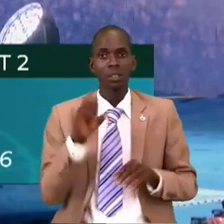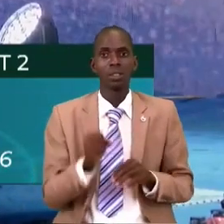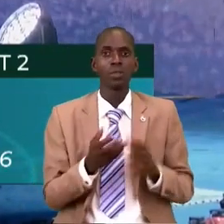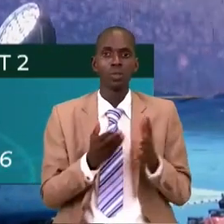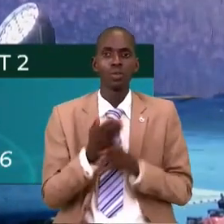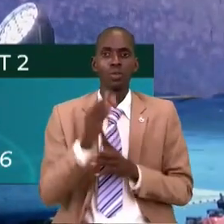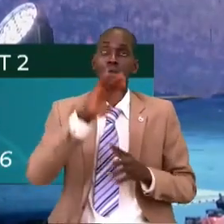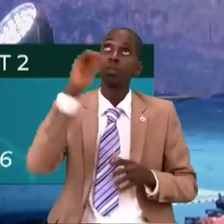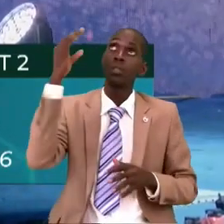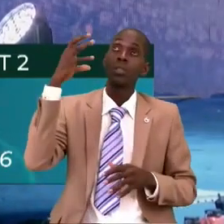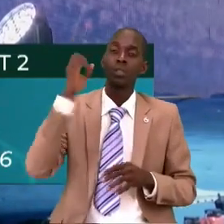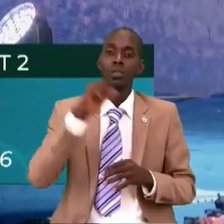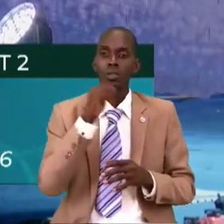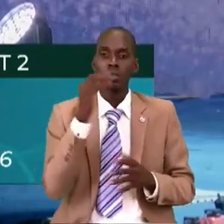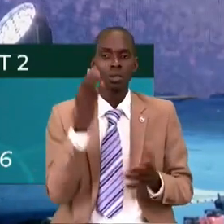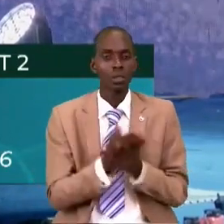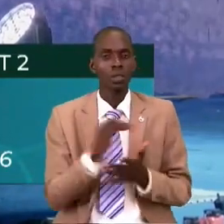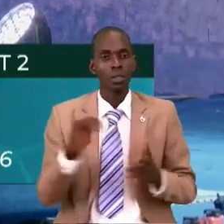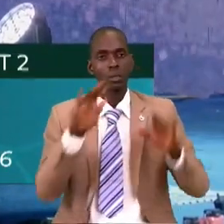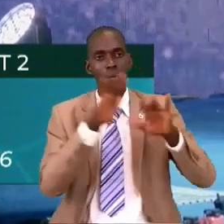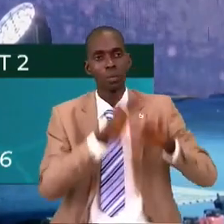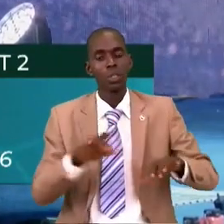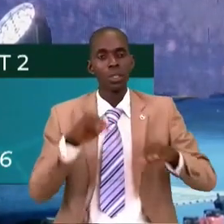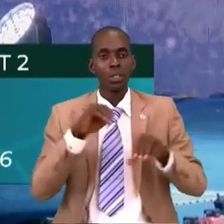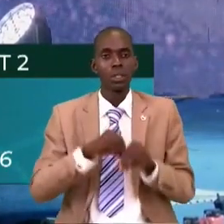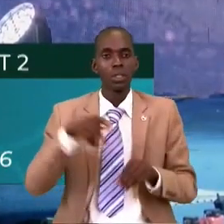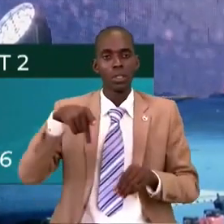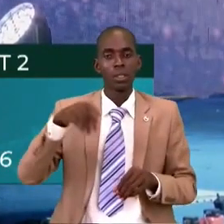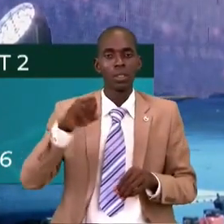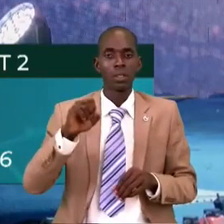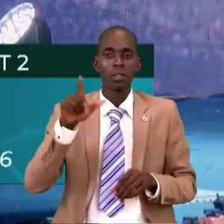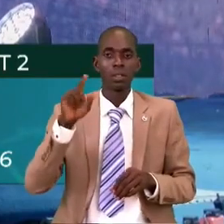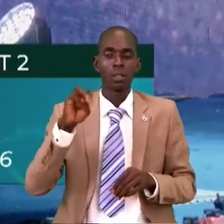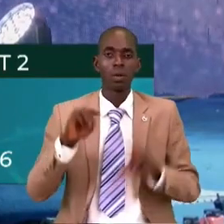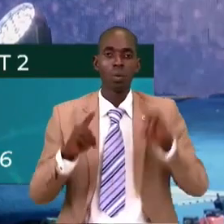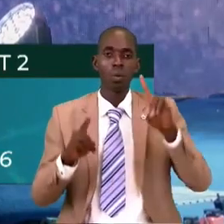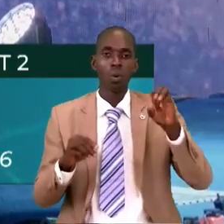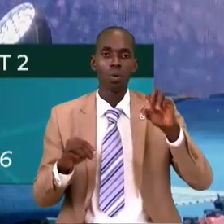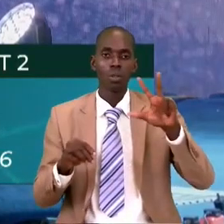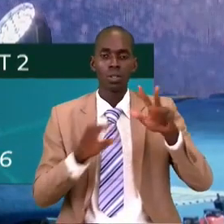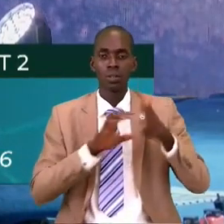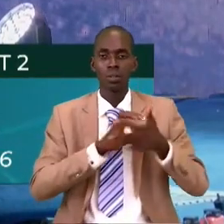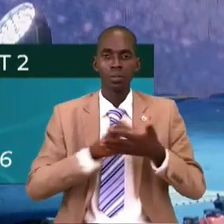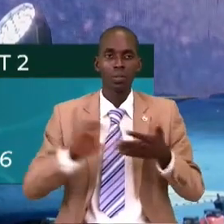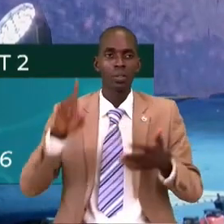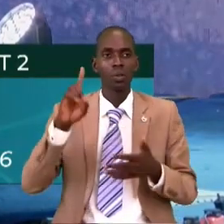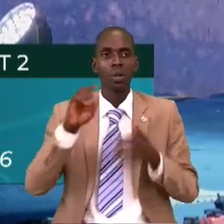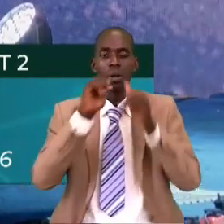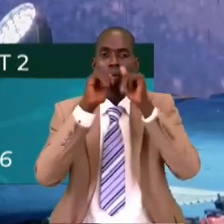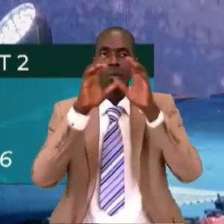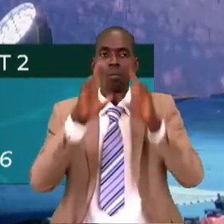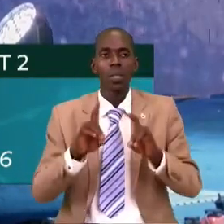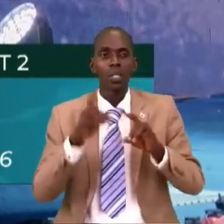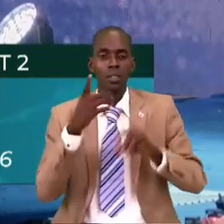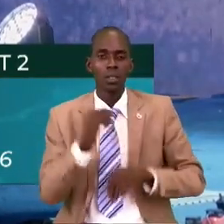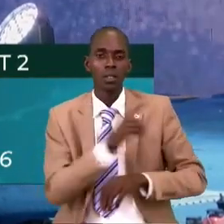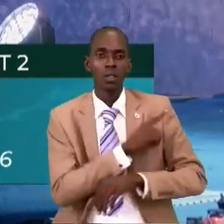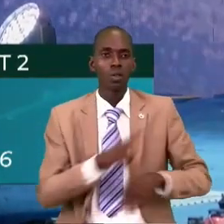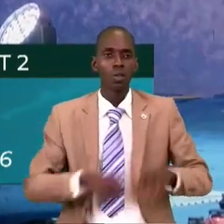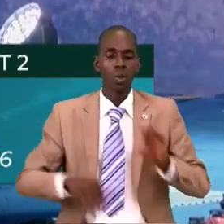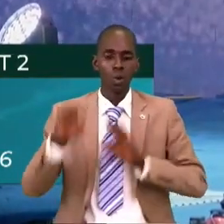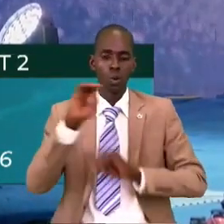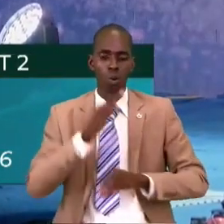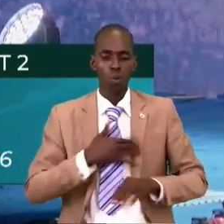the Lord, O my soul, and all that is within me, bless his holy